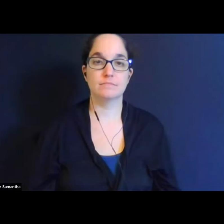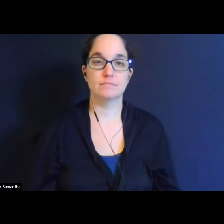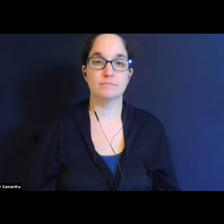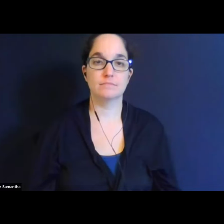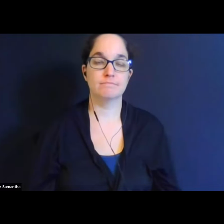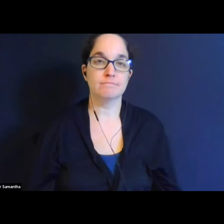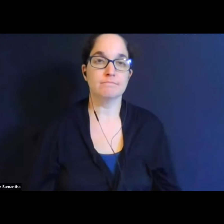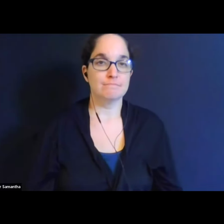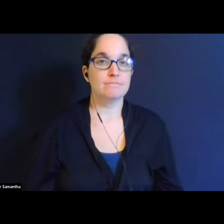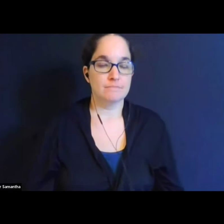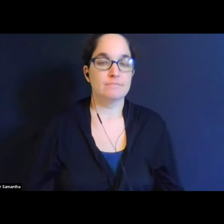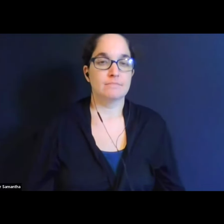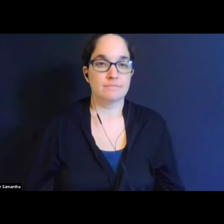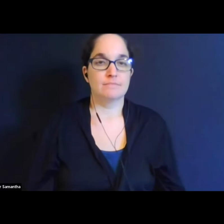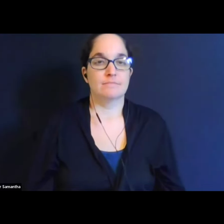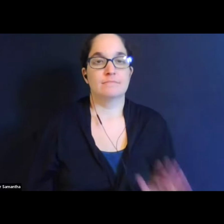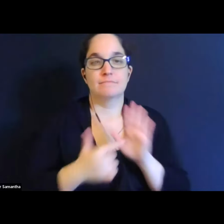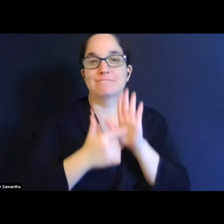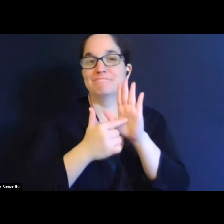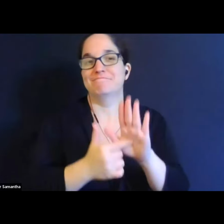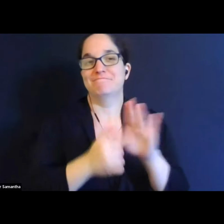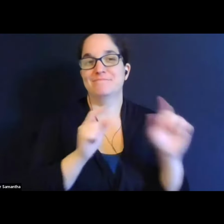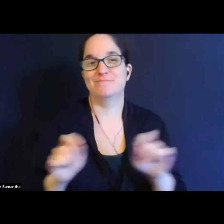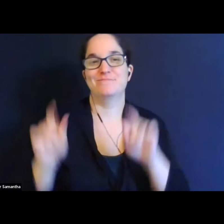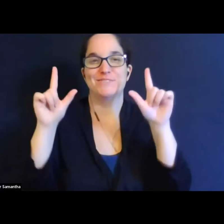tell you what I learned. Okay, let me try and share my screen.